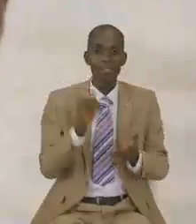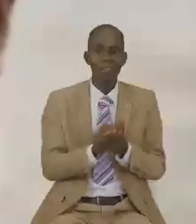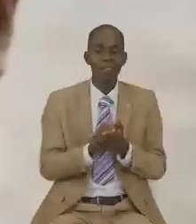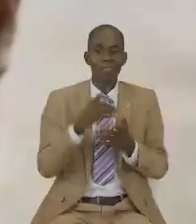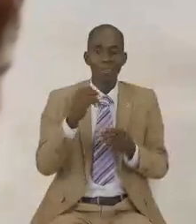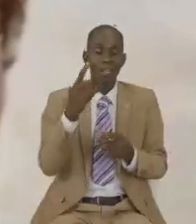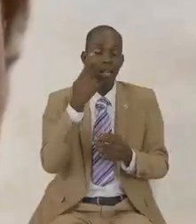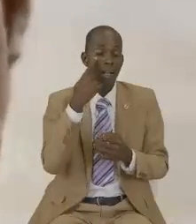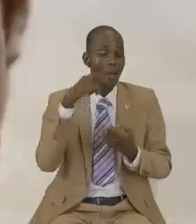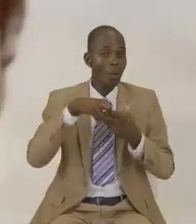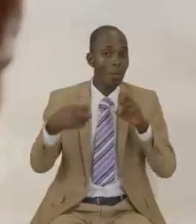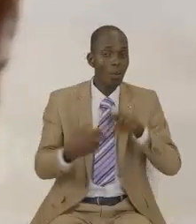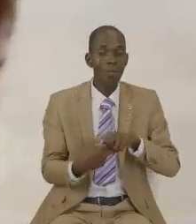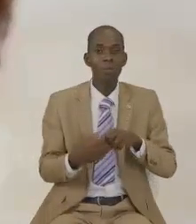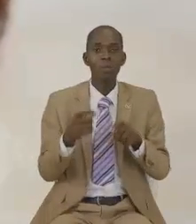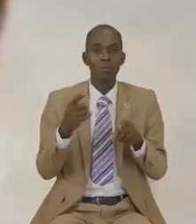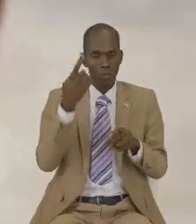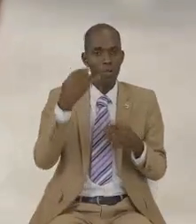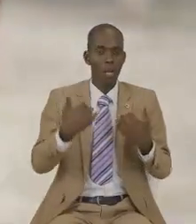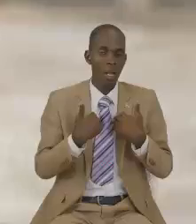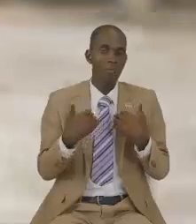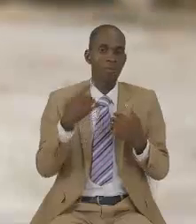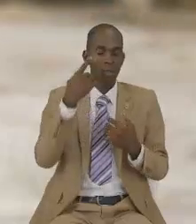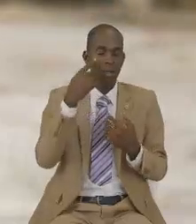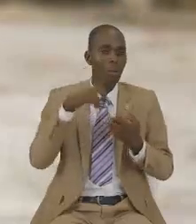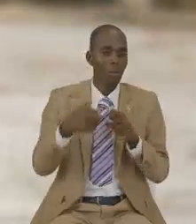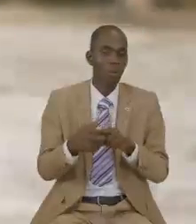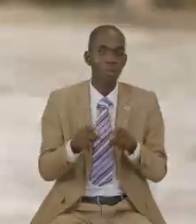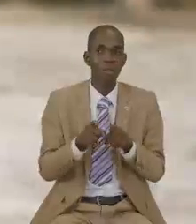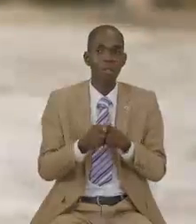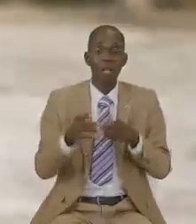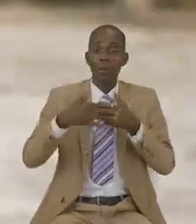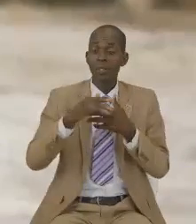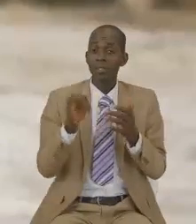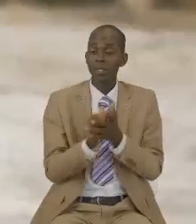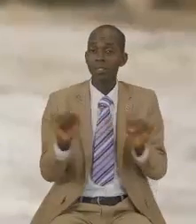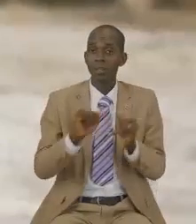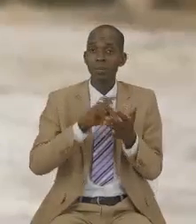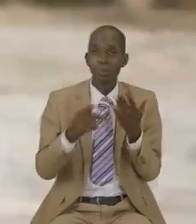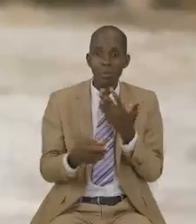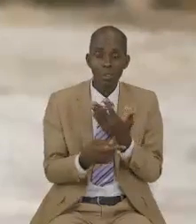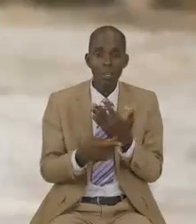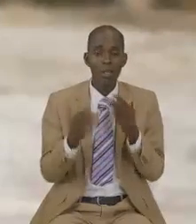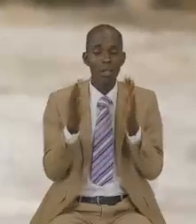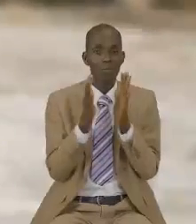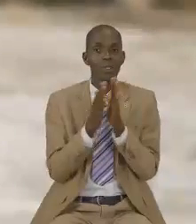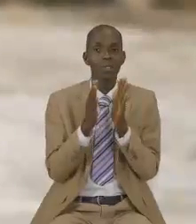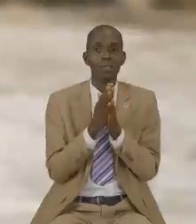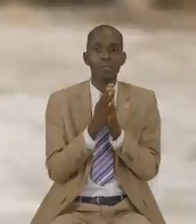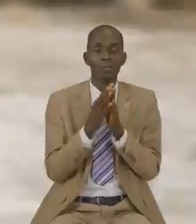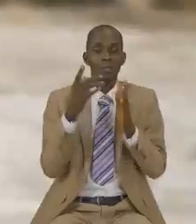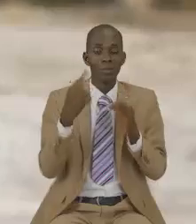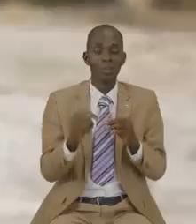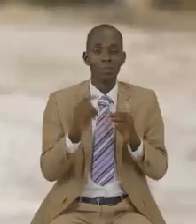The doctor say, I get glaucoma. After the Global Crusade, after the God, the LW Kumuyi